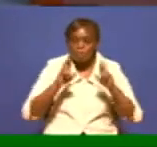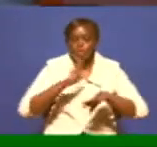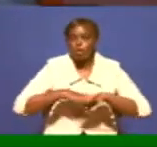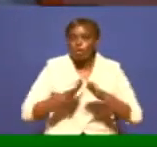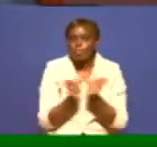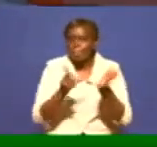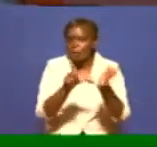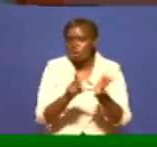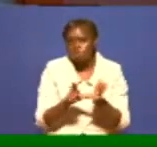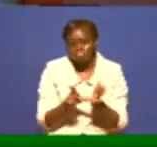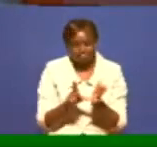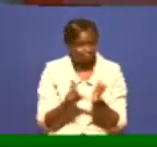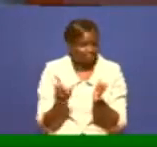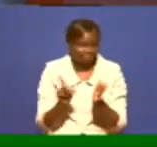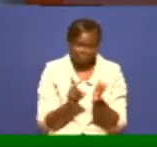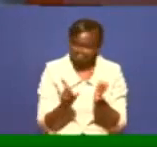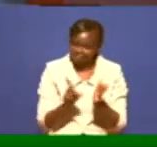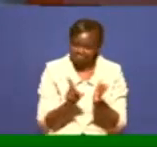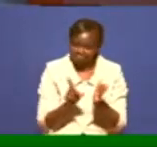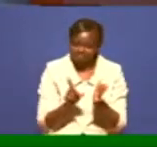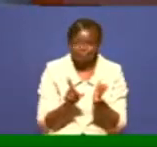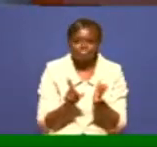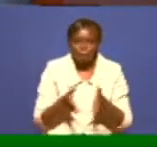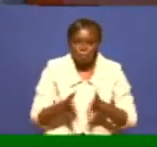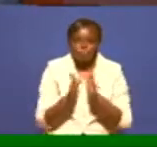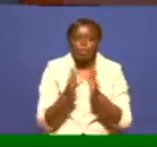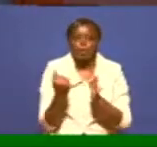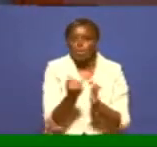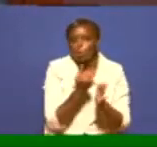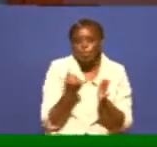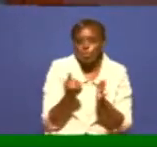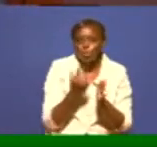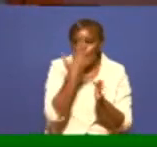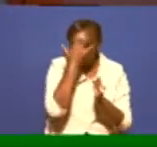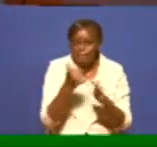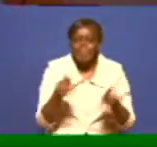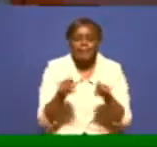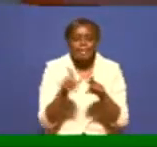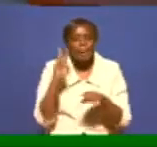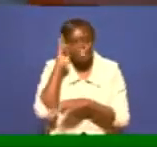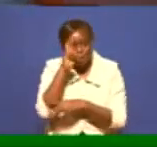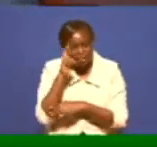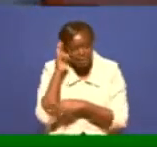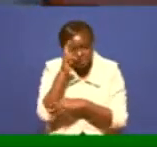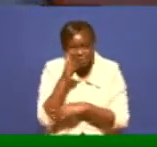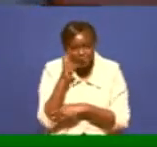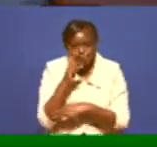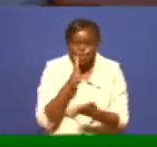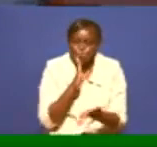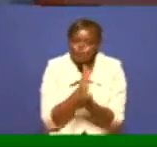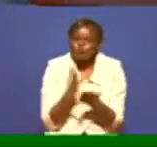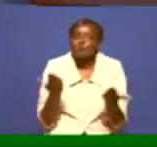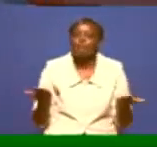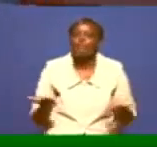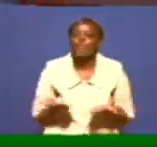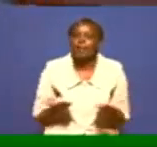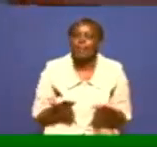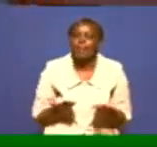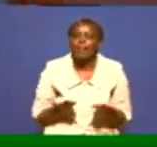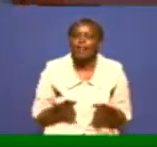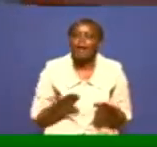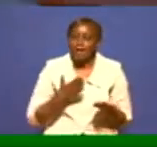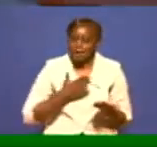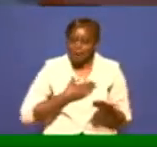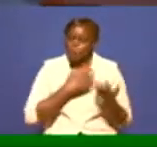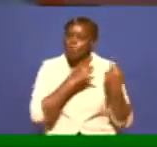debt in a conventional way, Honorable Speaker, because of the same reason. But the truth of the matter is these are obligations which, in case